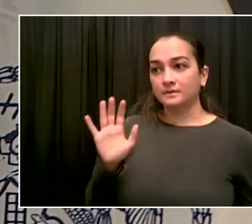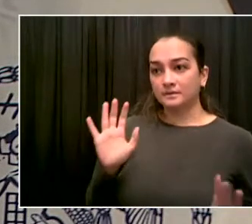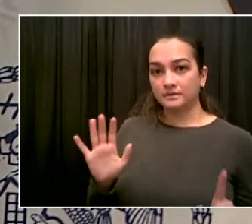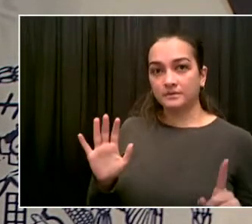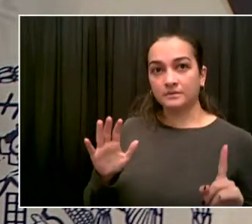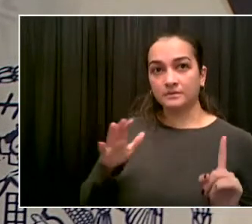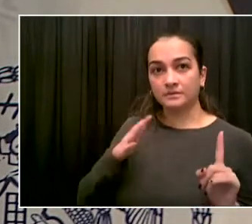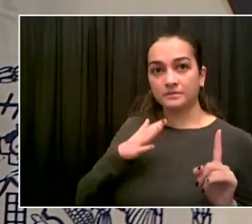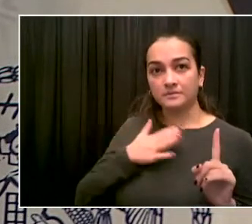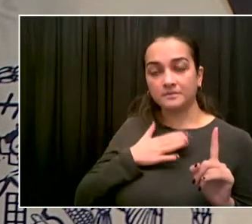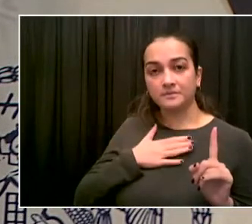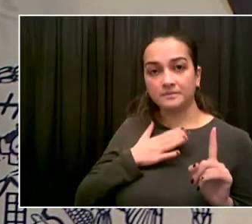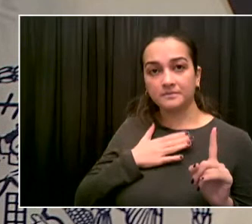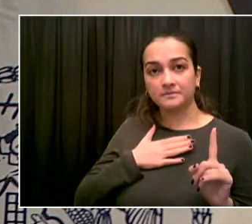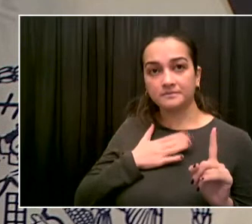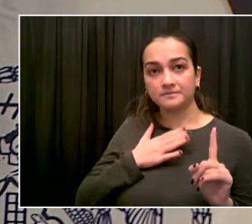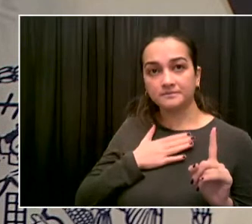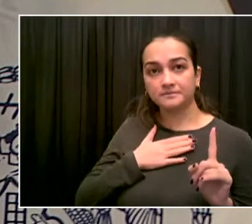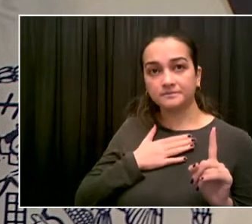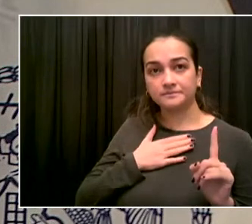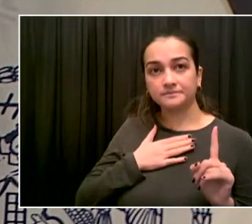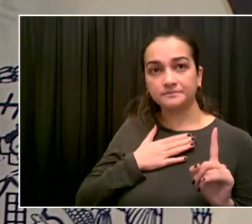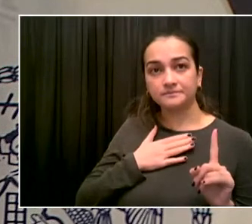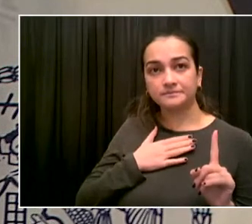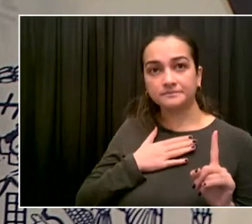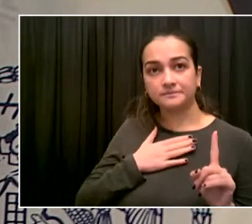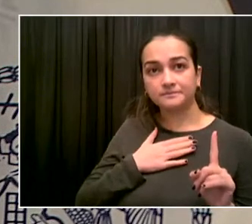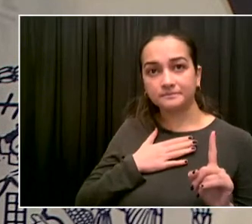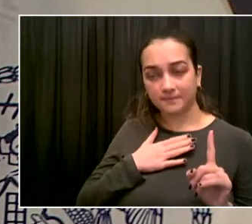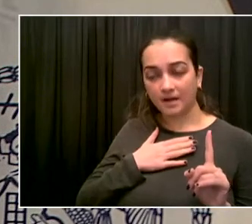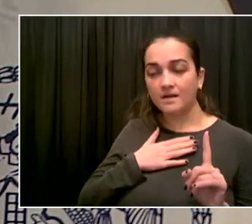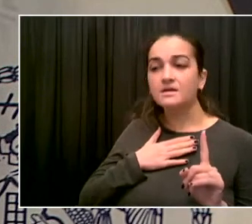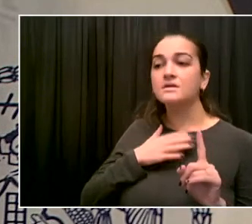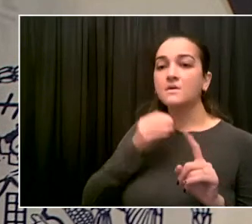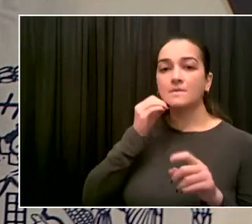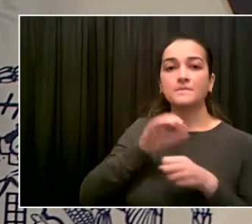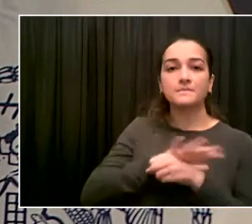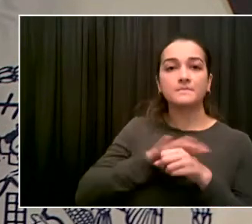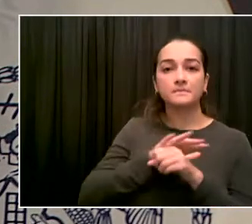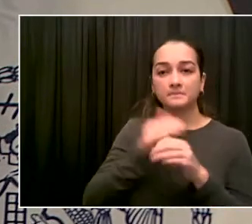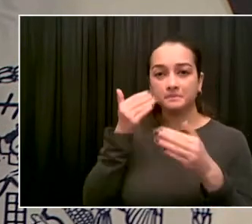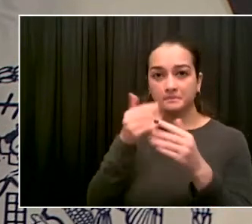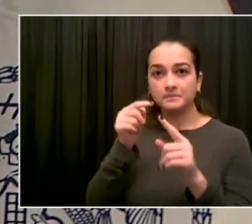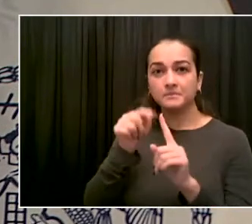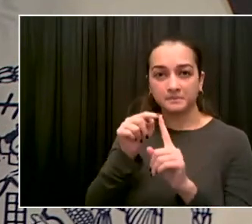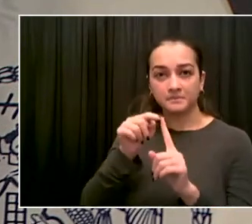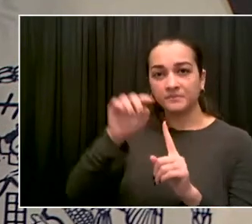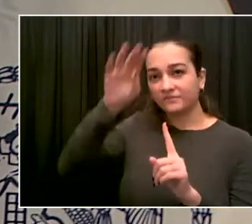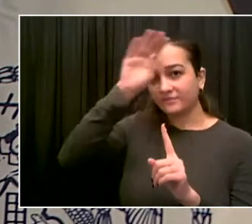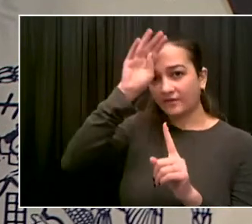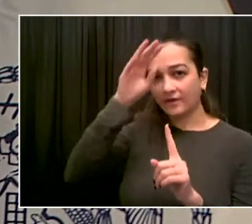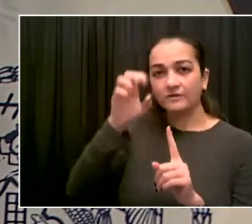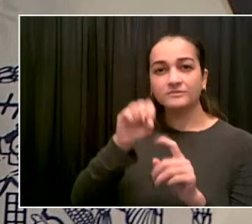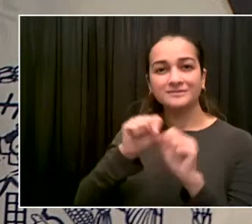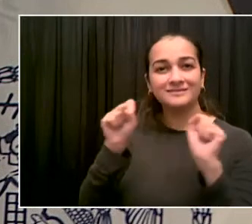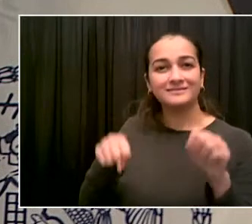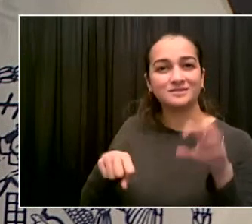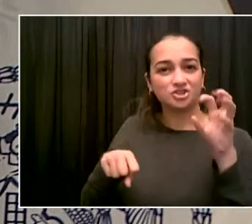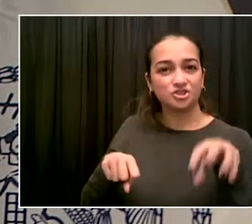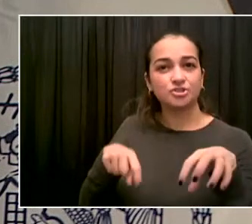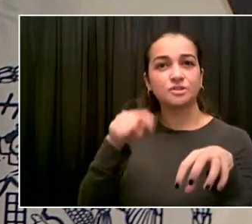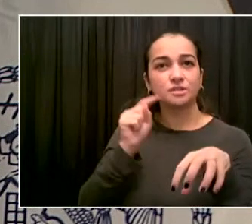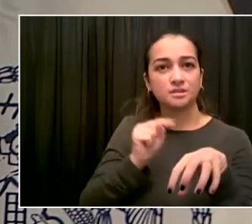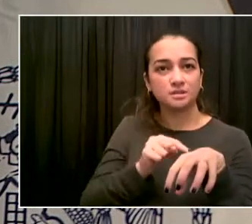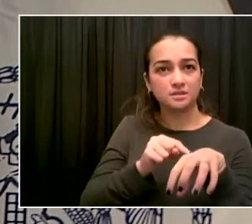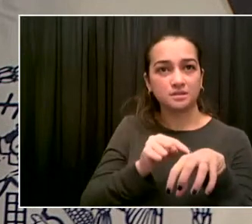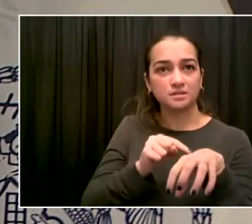really appreciate the men and women who serve us. The people of the city want to know that firehouses are open. There's different staffing levels at